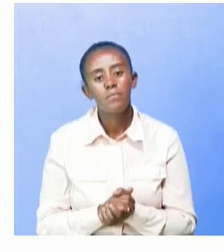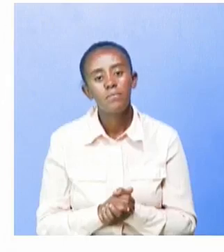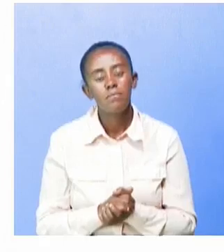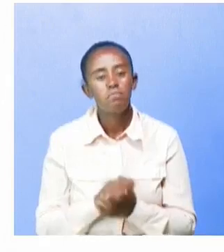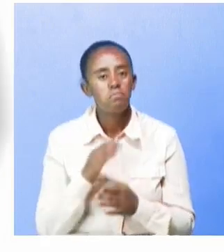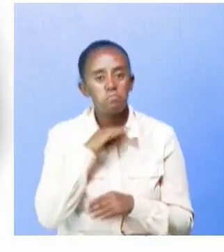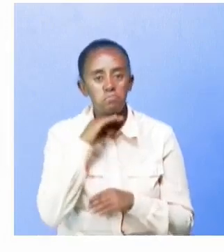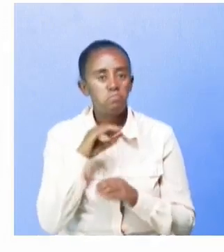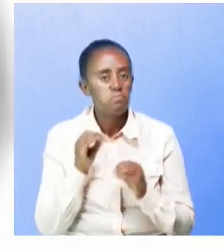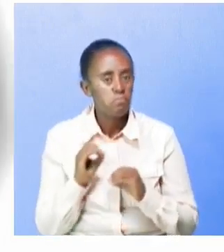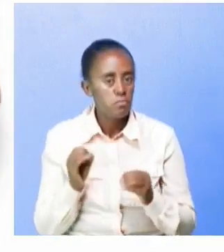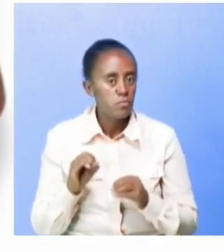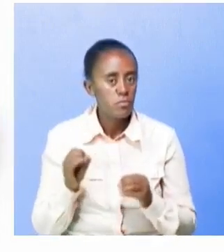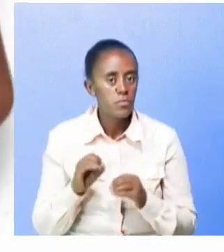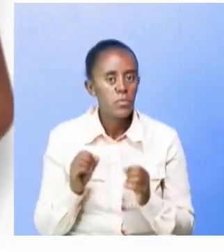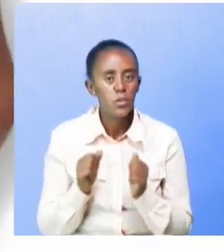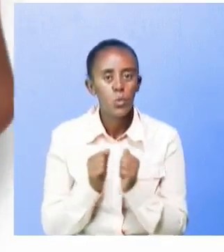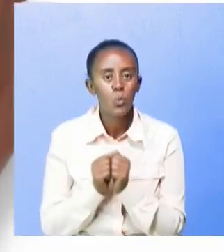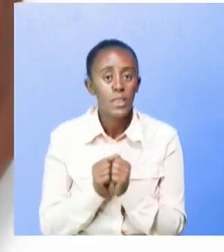dissatisfaction with